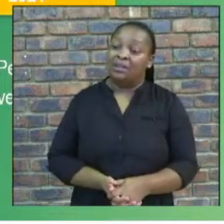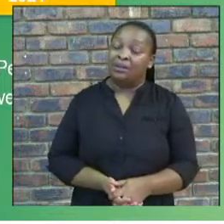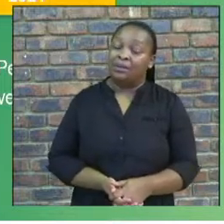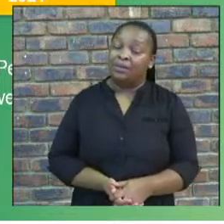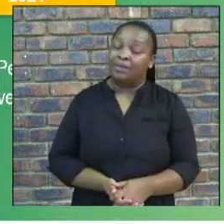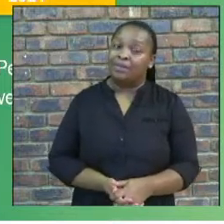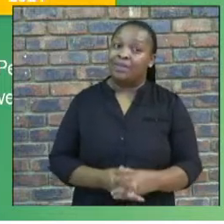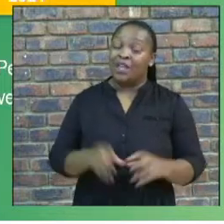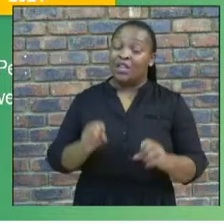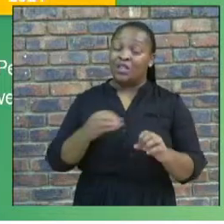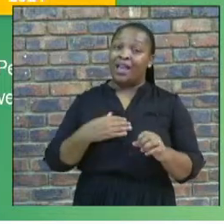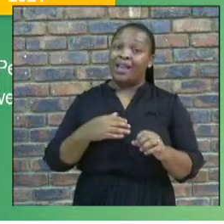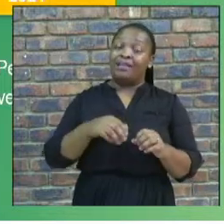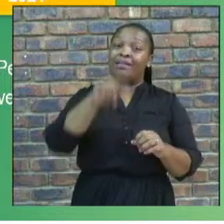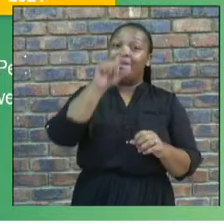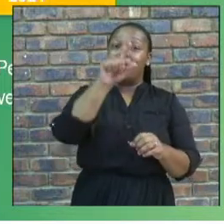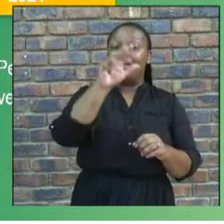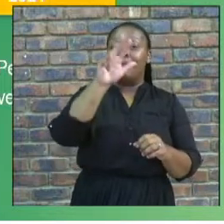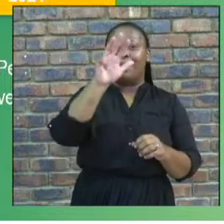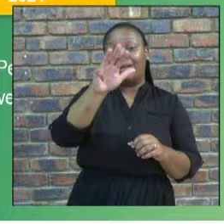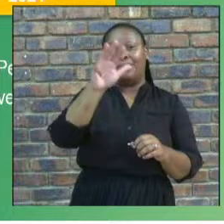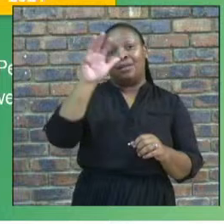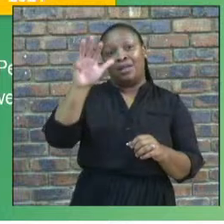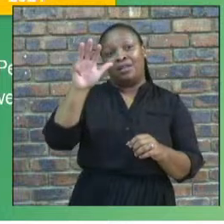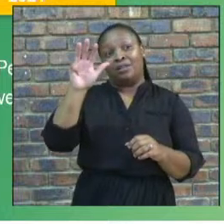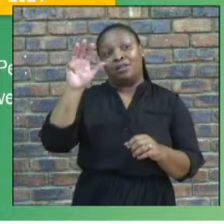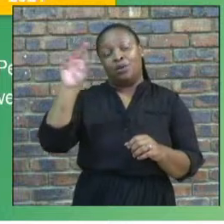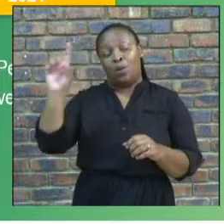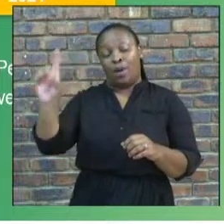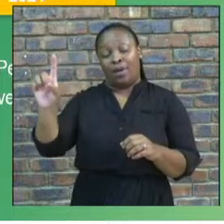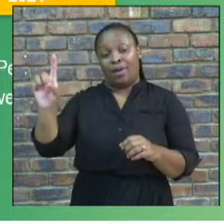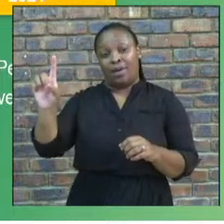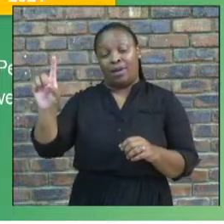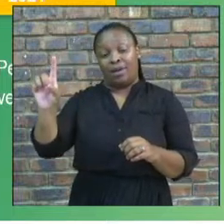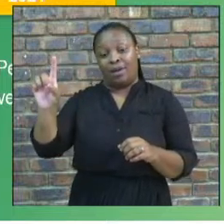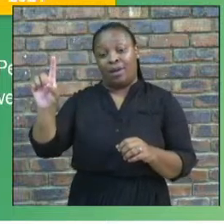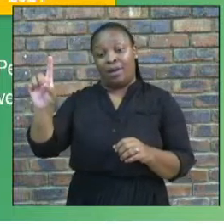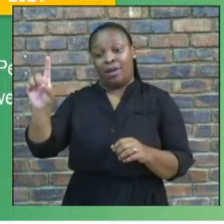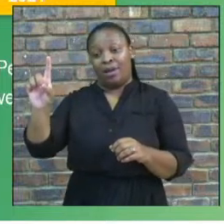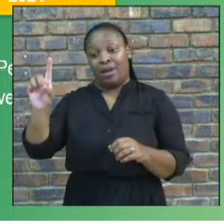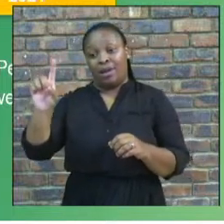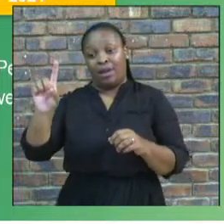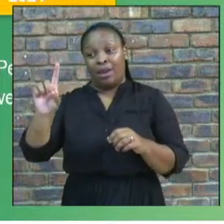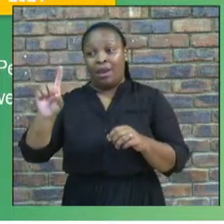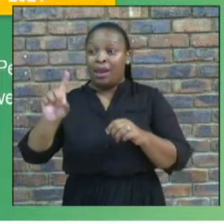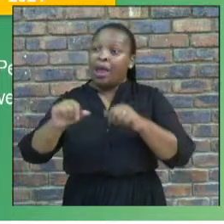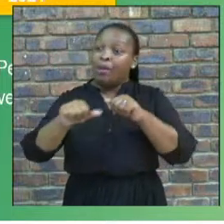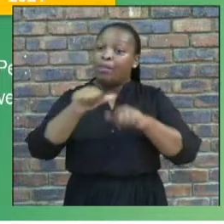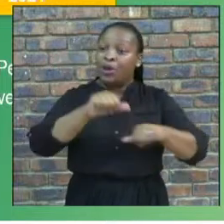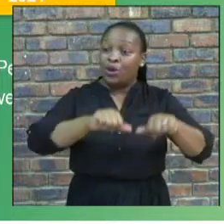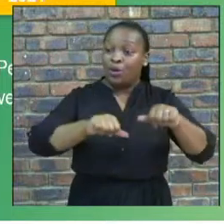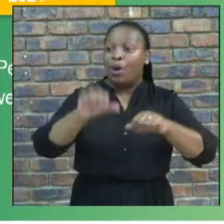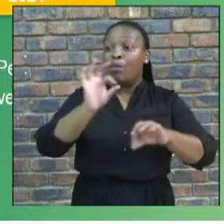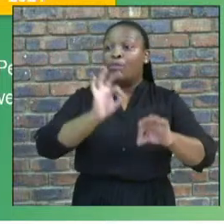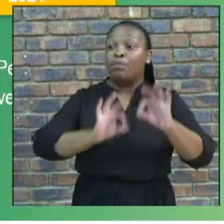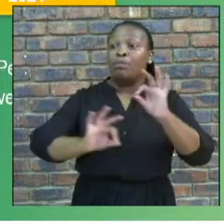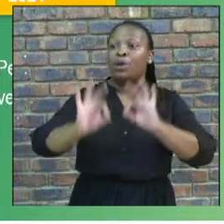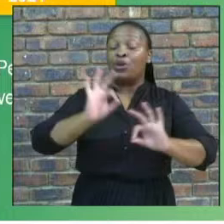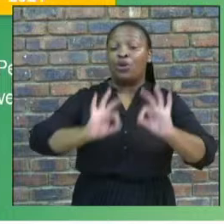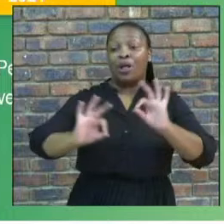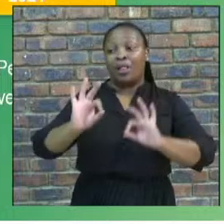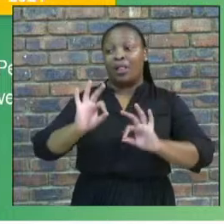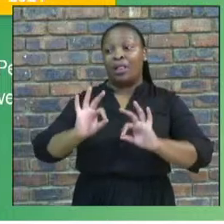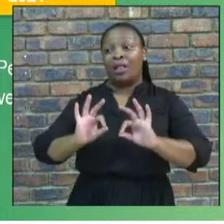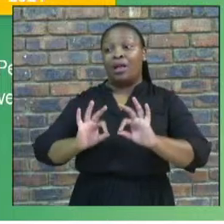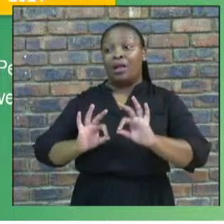in 1991, the Mineral Act was promulgated, and the oil